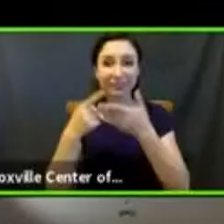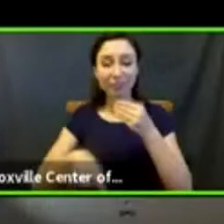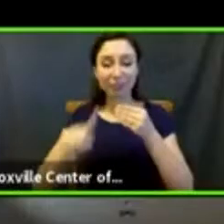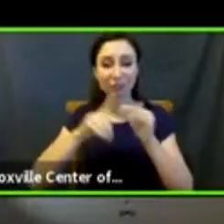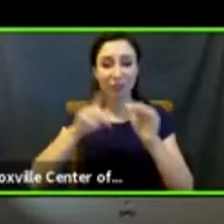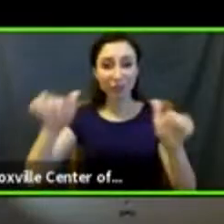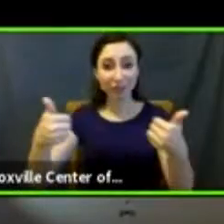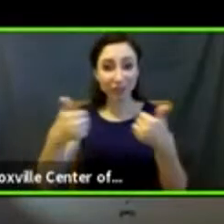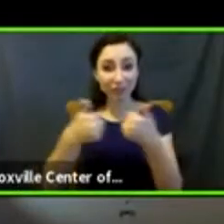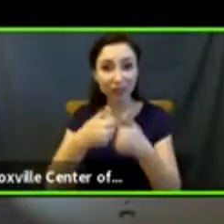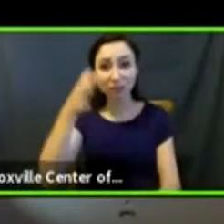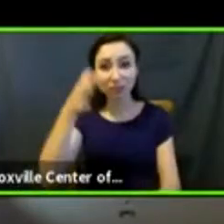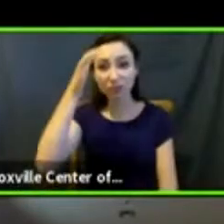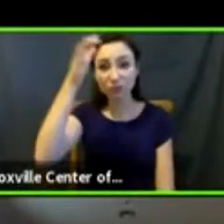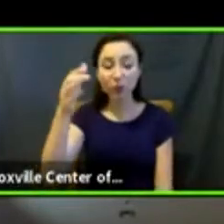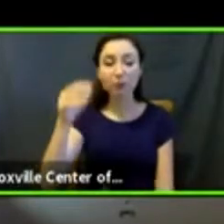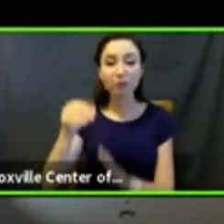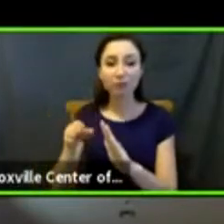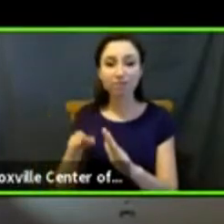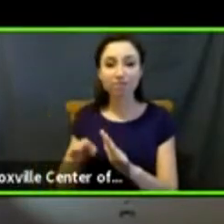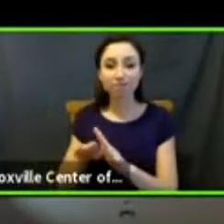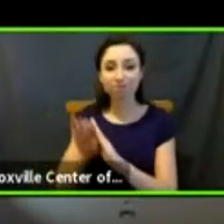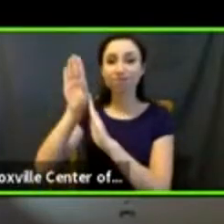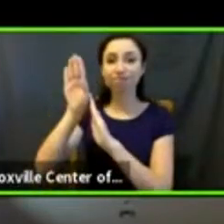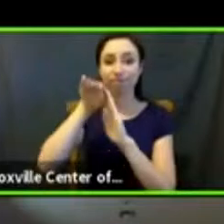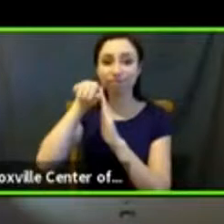concept of escalation and de-escalation?